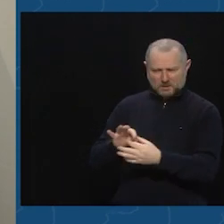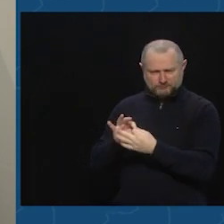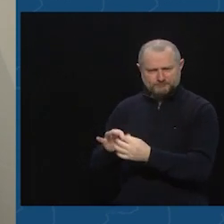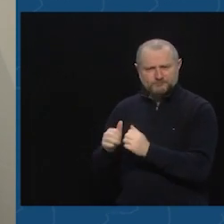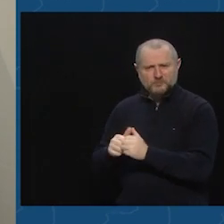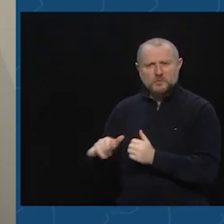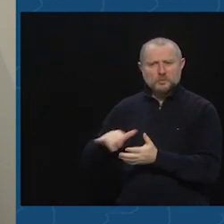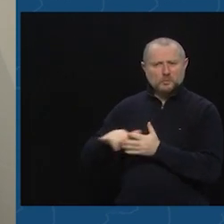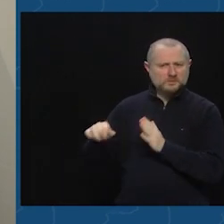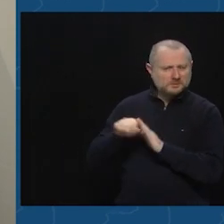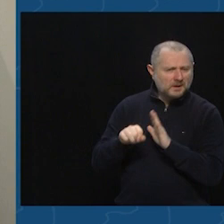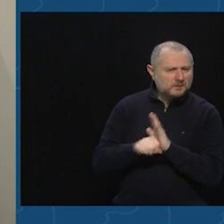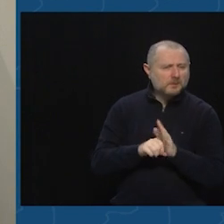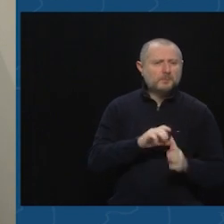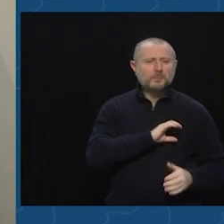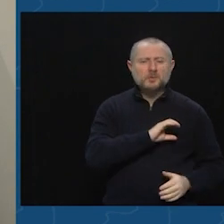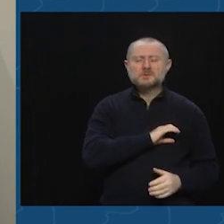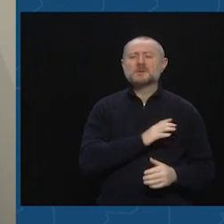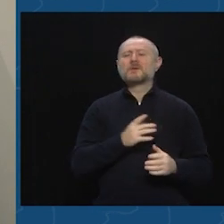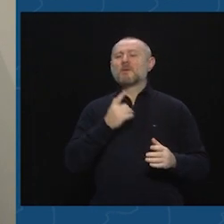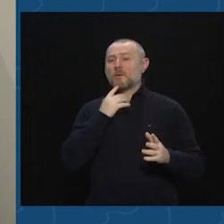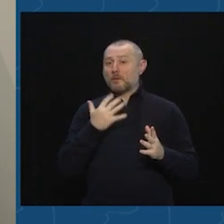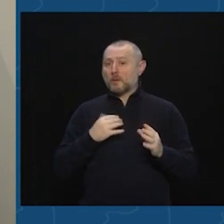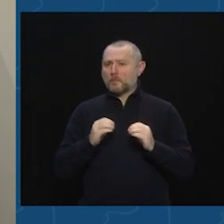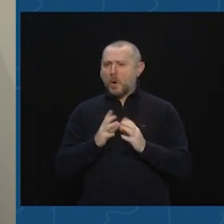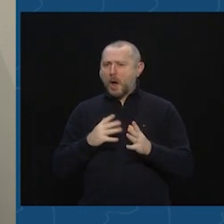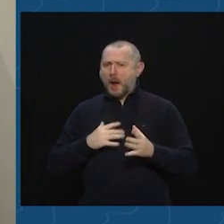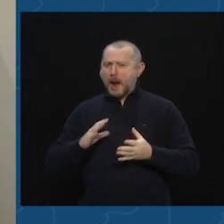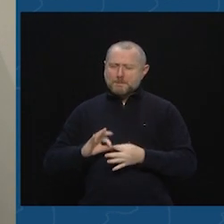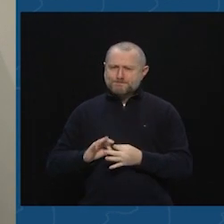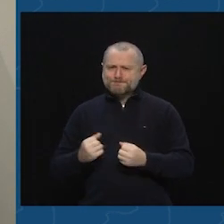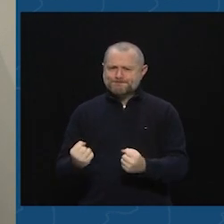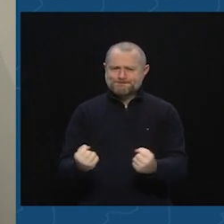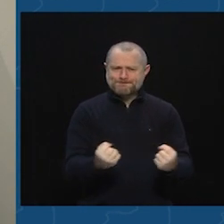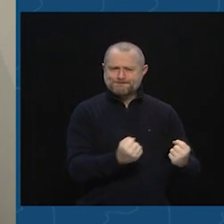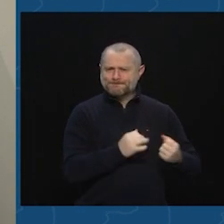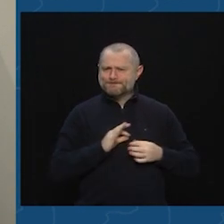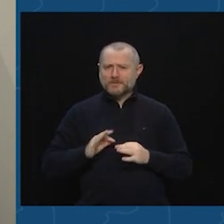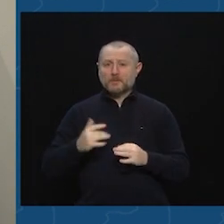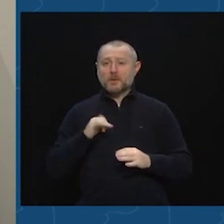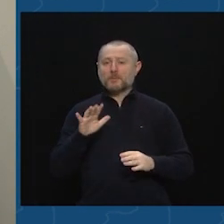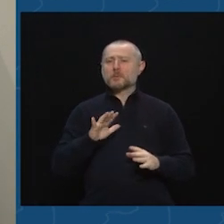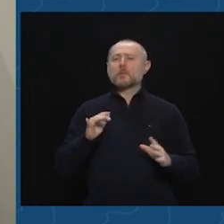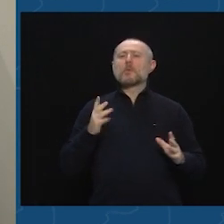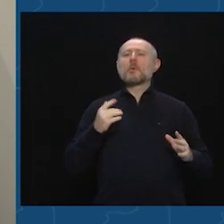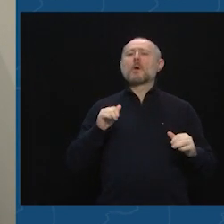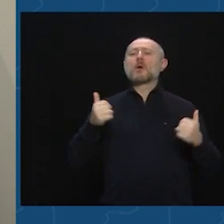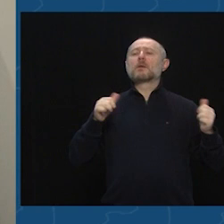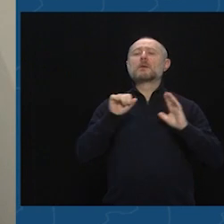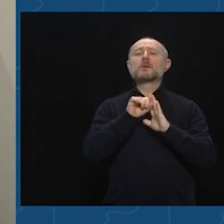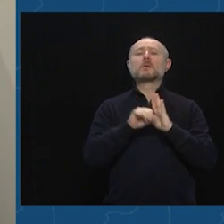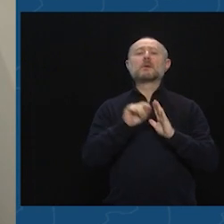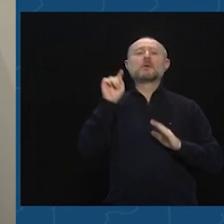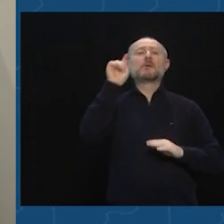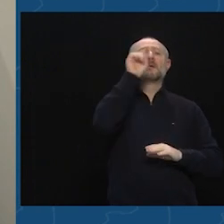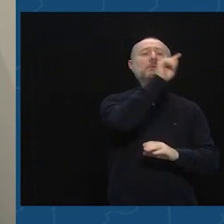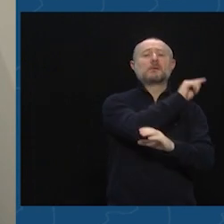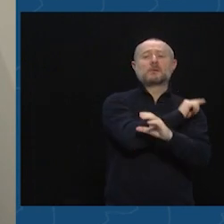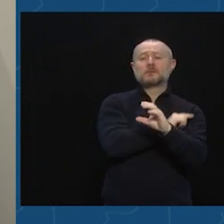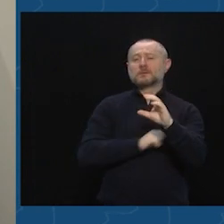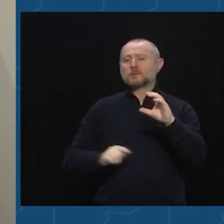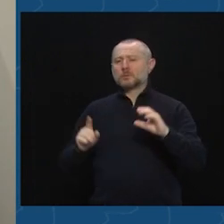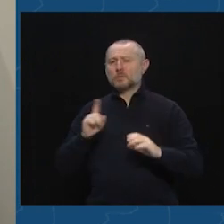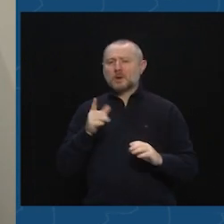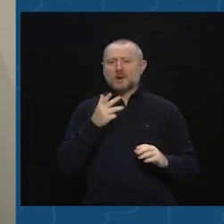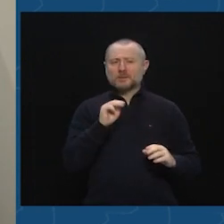those relationships now. But what about partners in the other states where the guns are originating? That is what has not